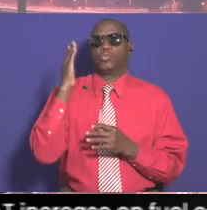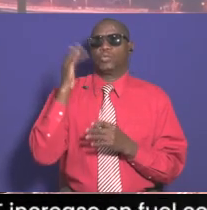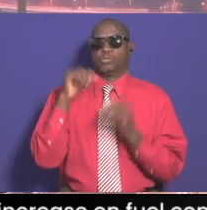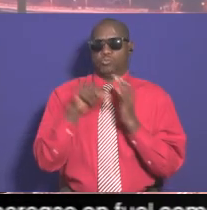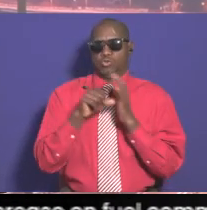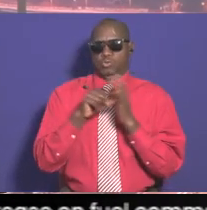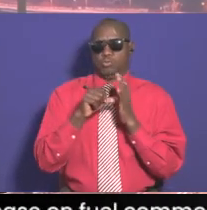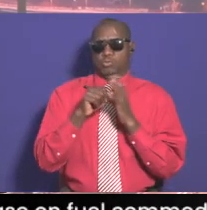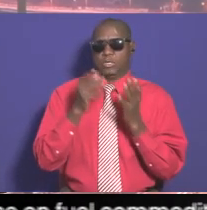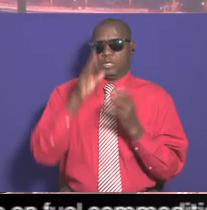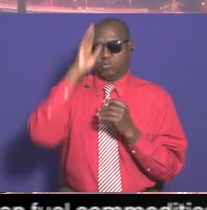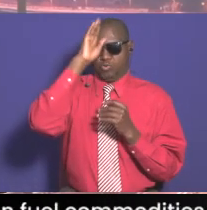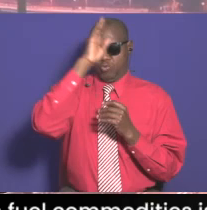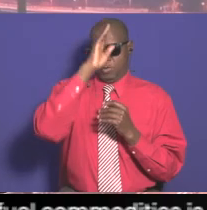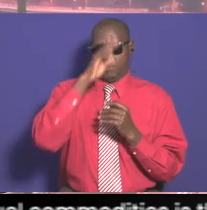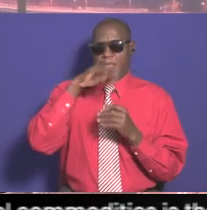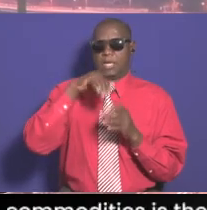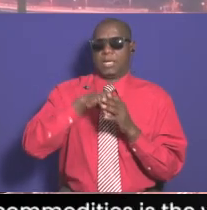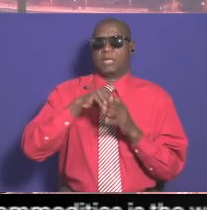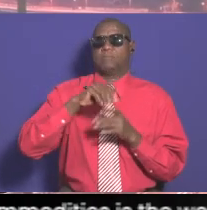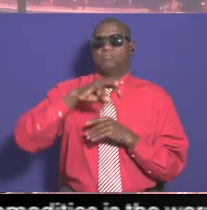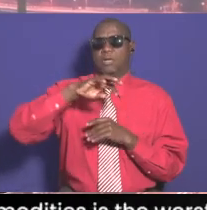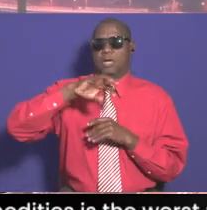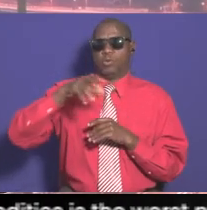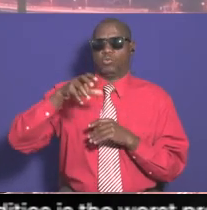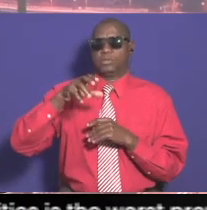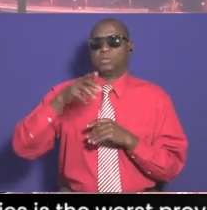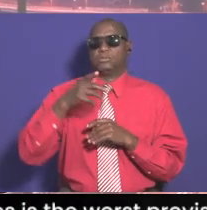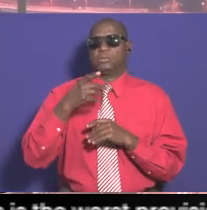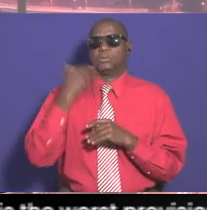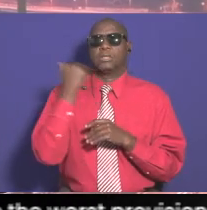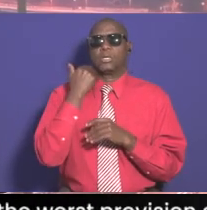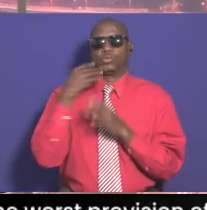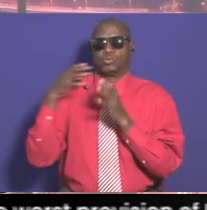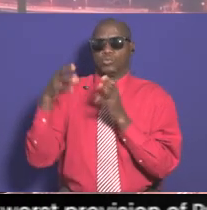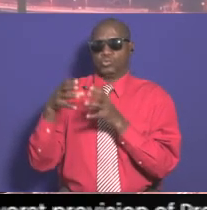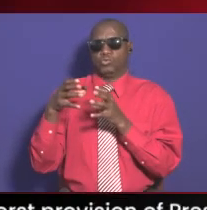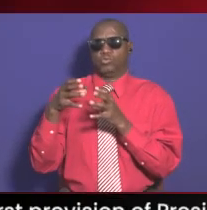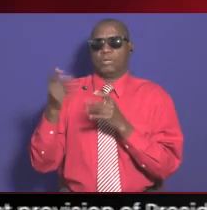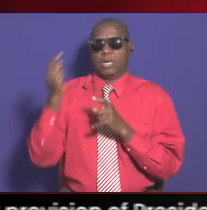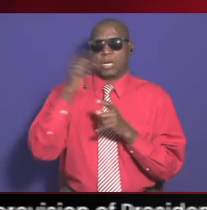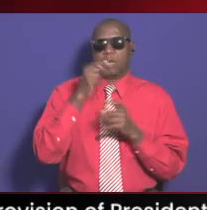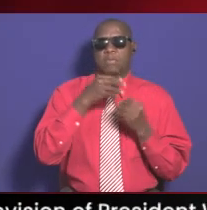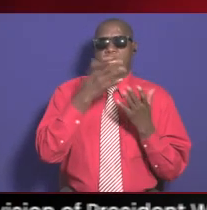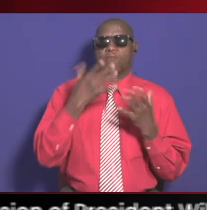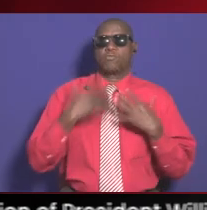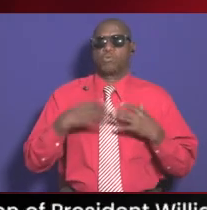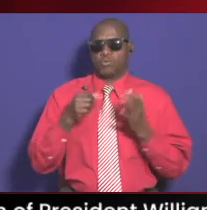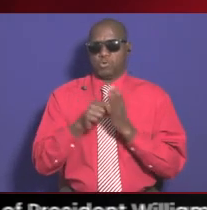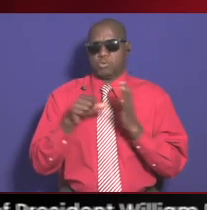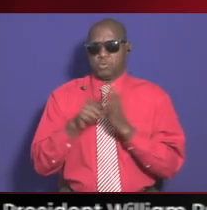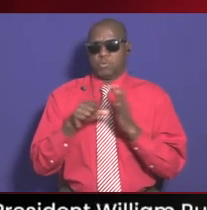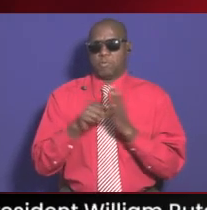chronic problem in the county, especially the bandits who terrorize Bungoma residents. Wakoli says that the government has already